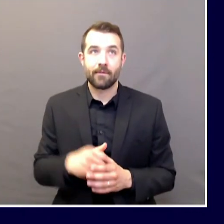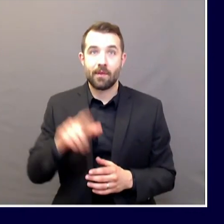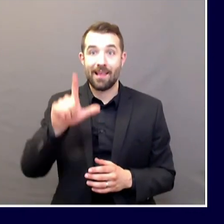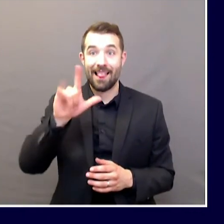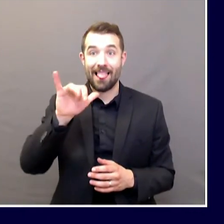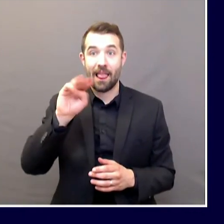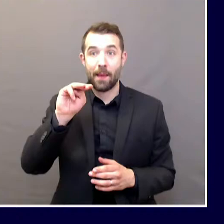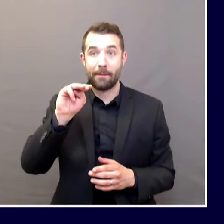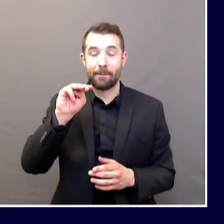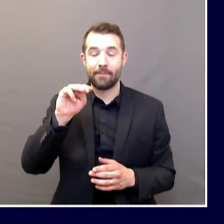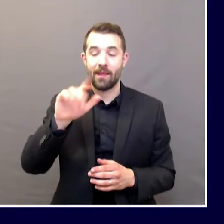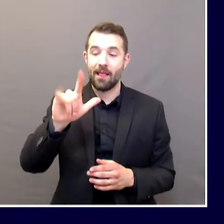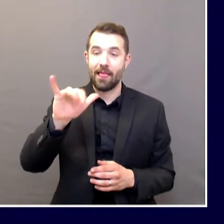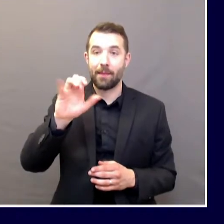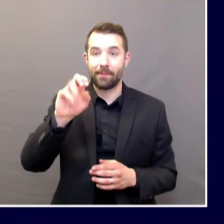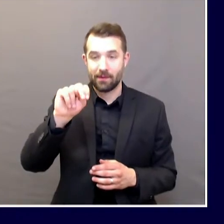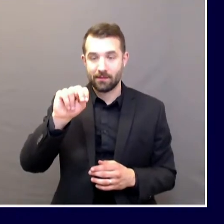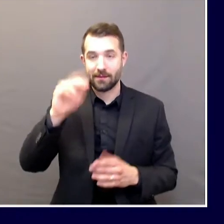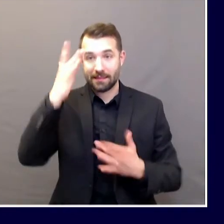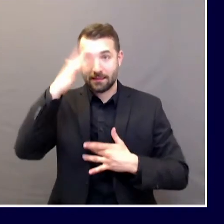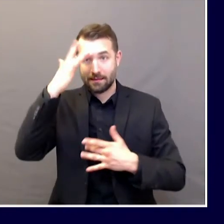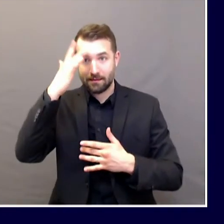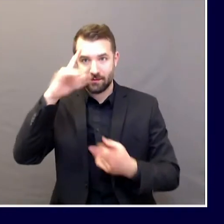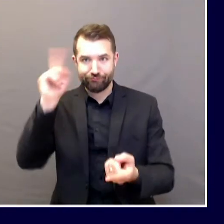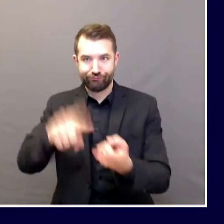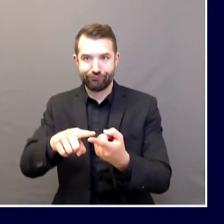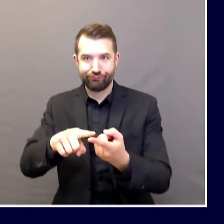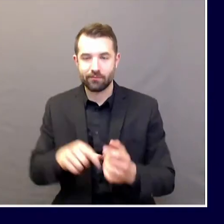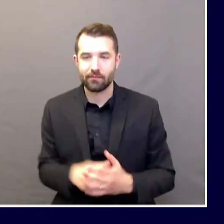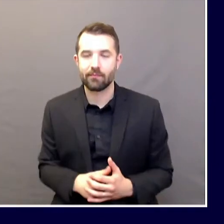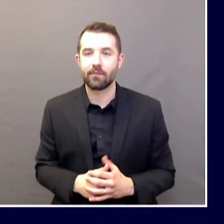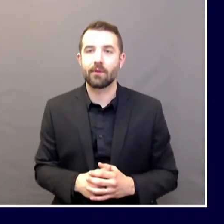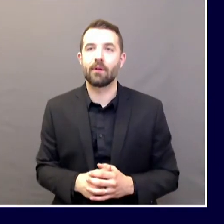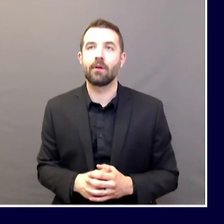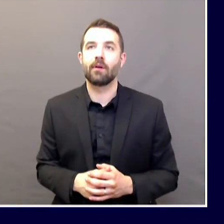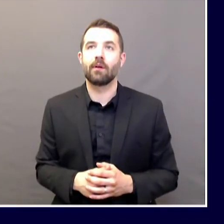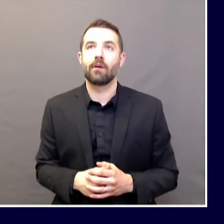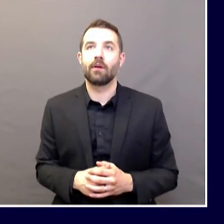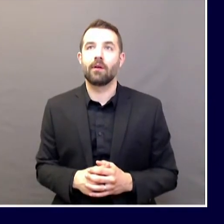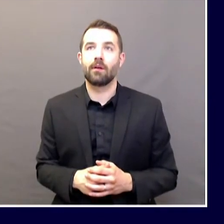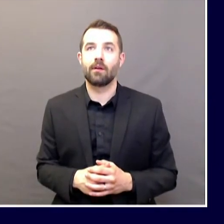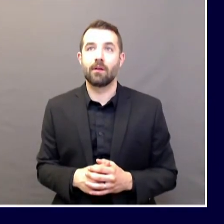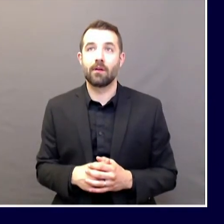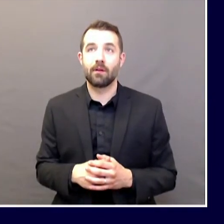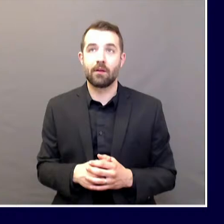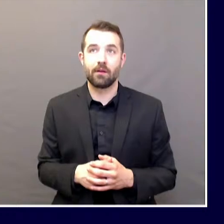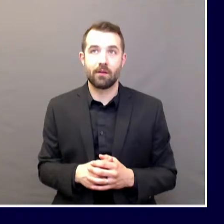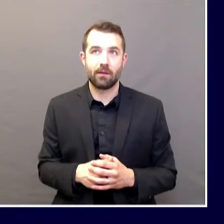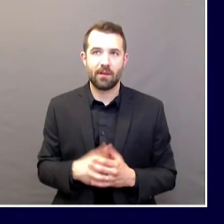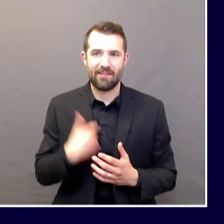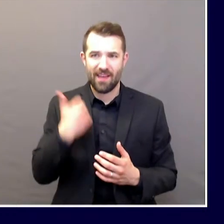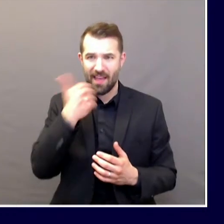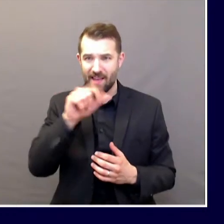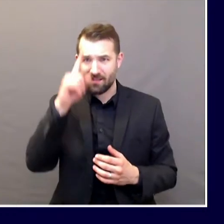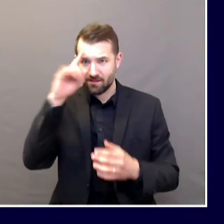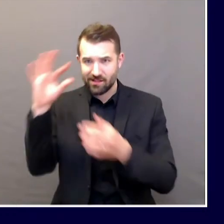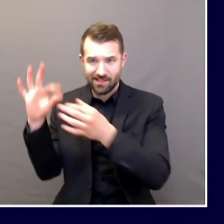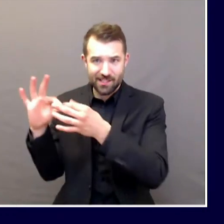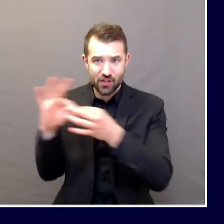wearing, less physical interaction, that'll do it. But is there any correlation between steps people have been taking